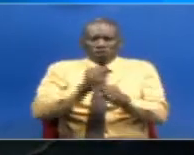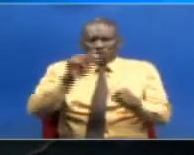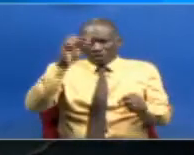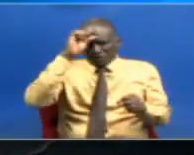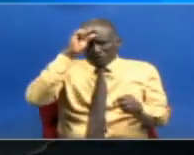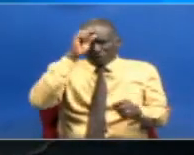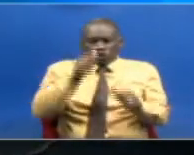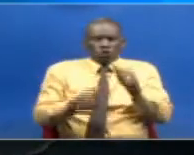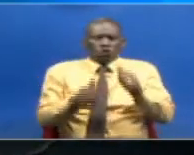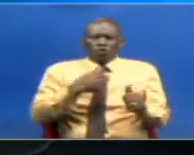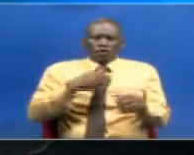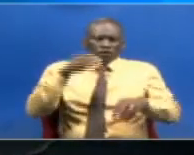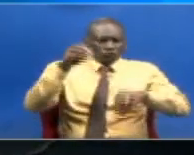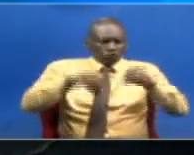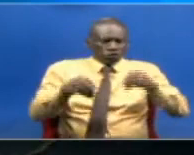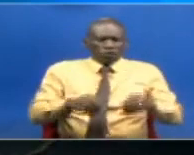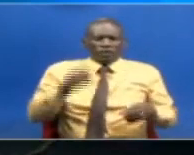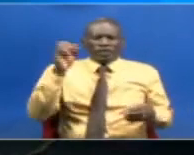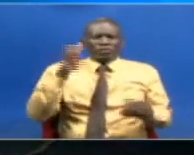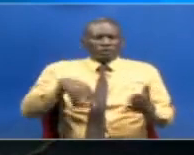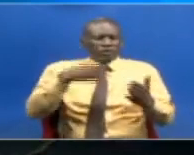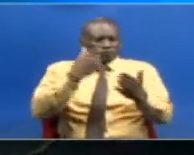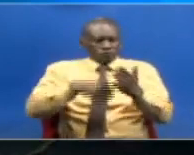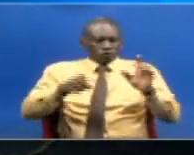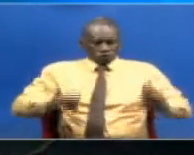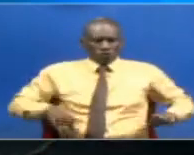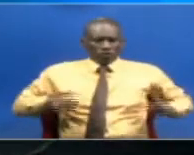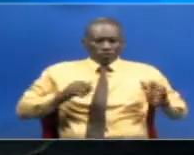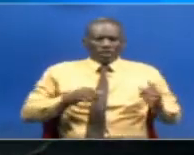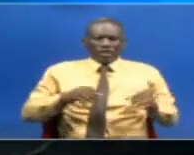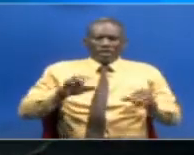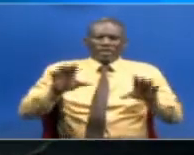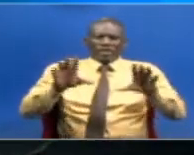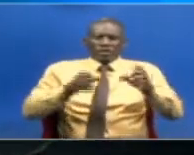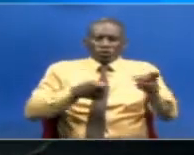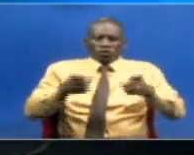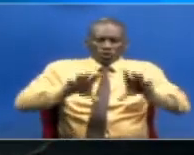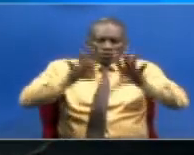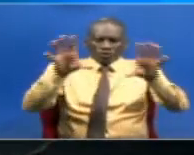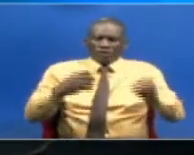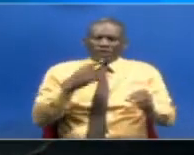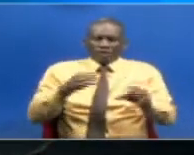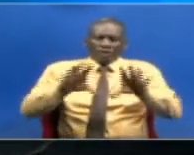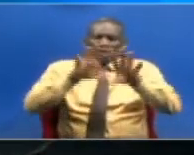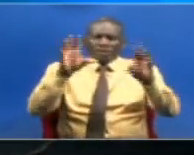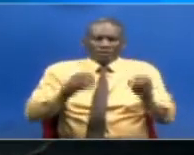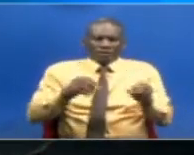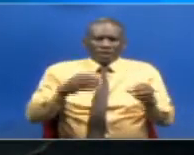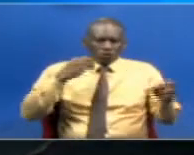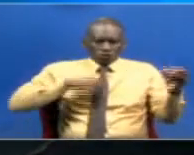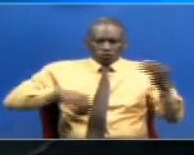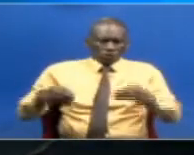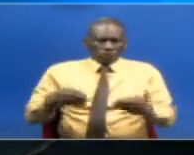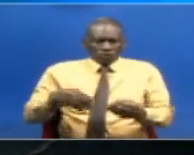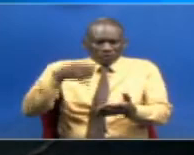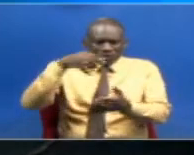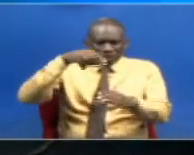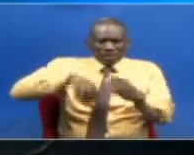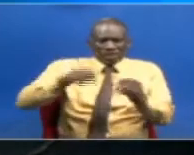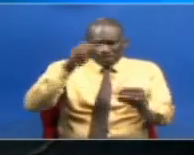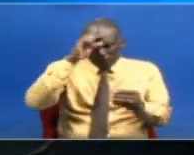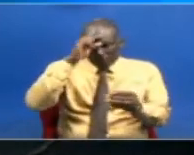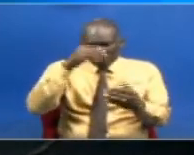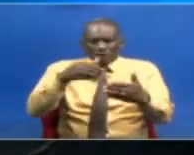have contributed to the high cost of living. Nyakango claims that budgeted corruption is rampant in government. Appearing before the National